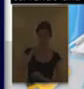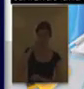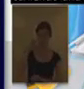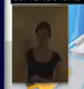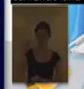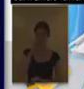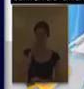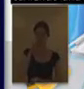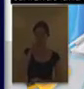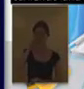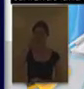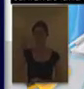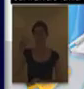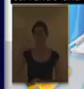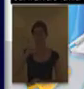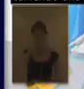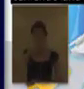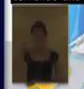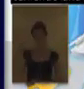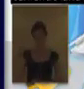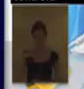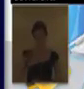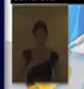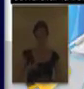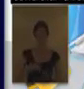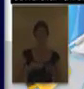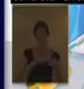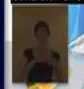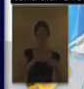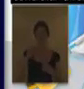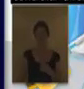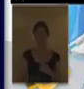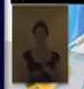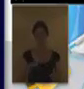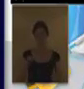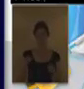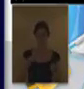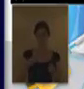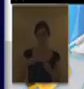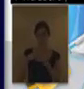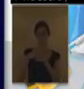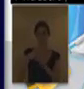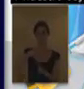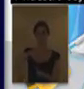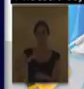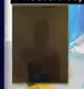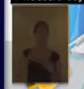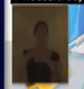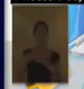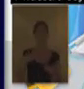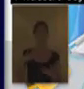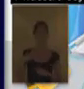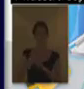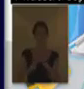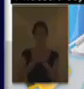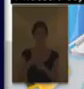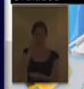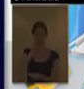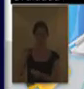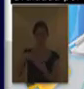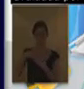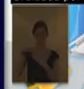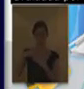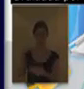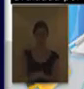this BCI, demographic BCI application using the Evocata P300 potentials, and we want